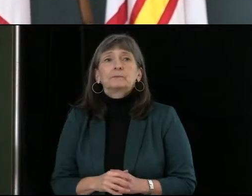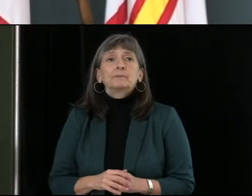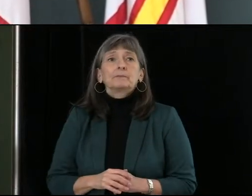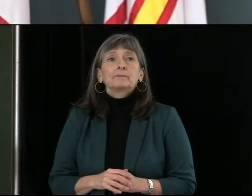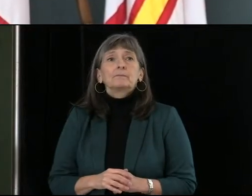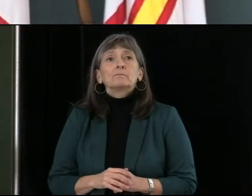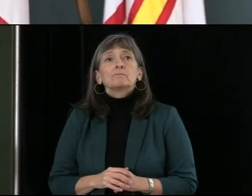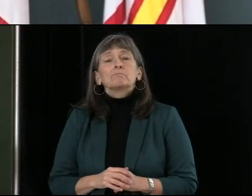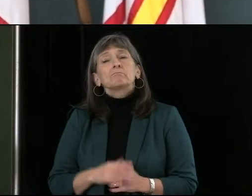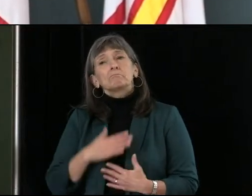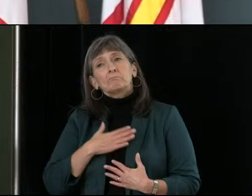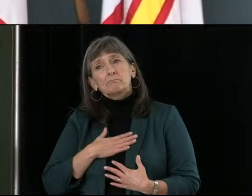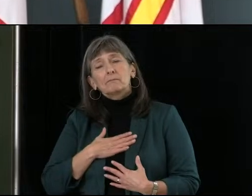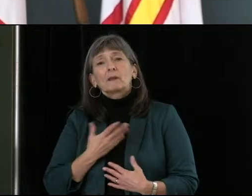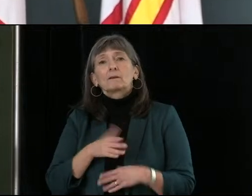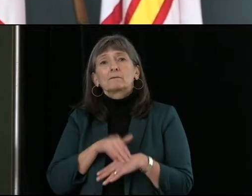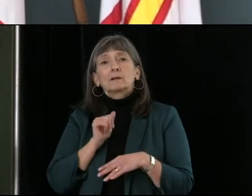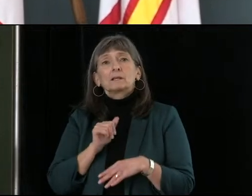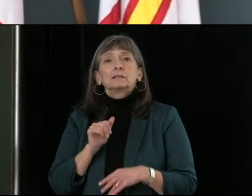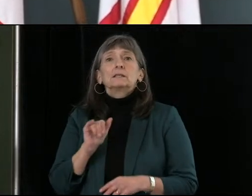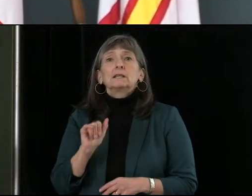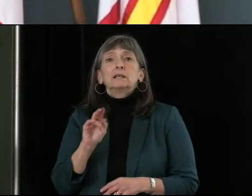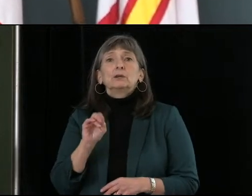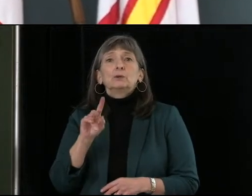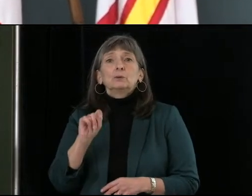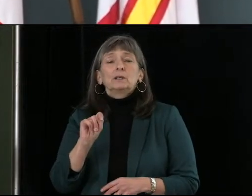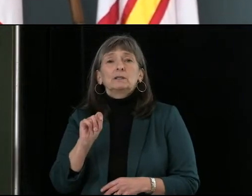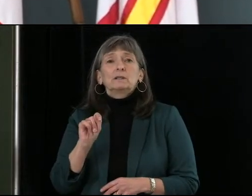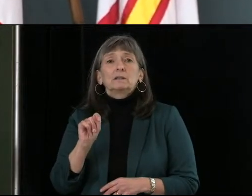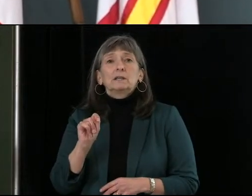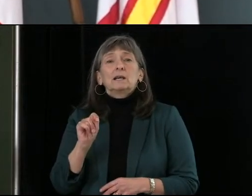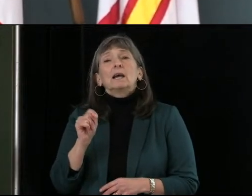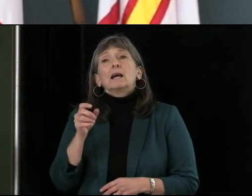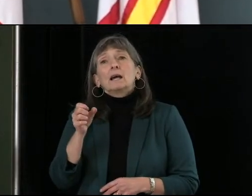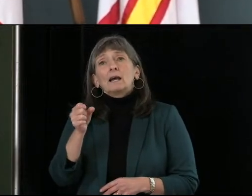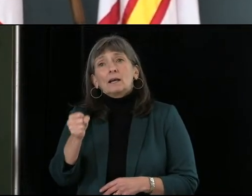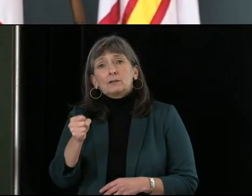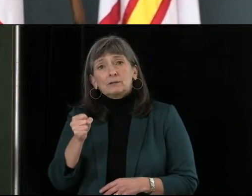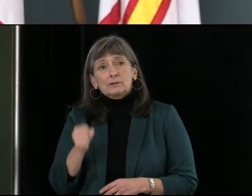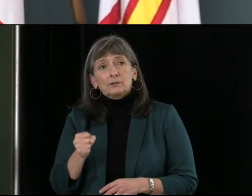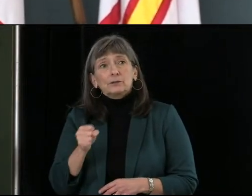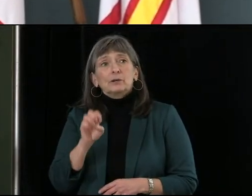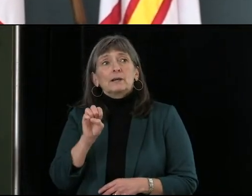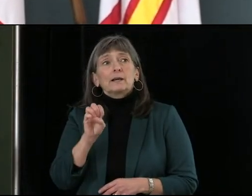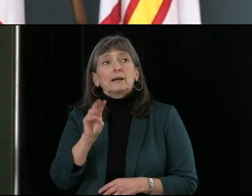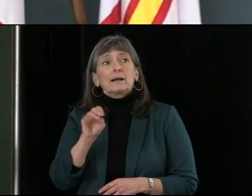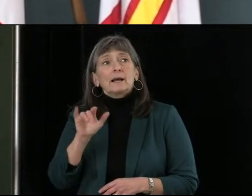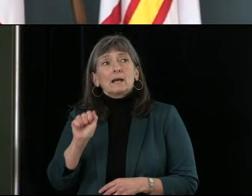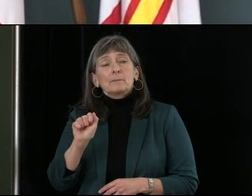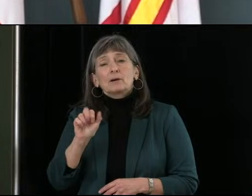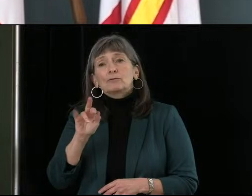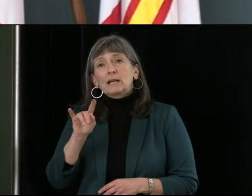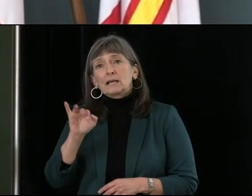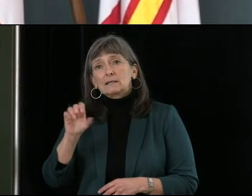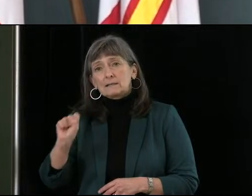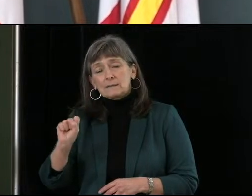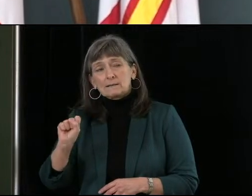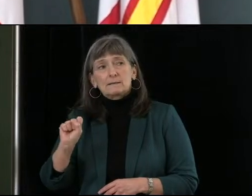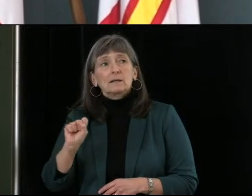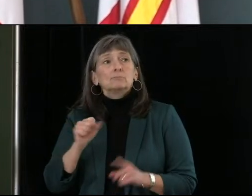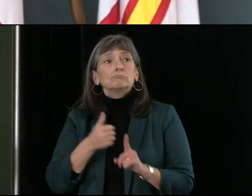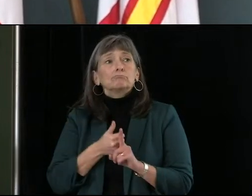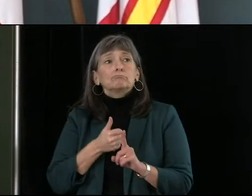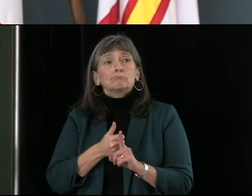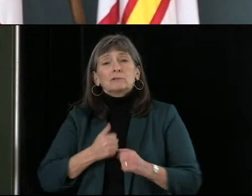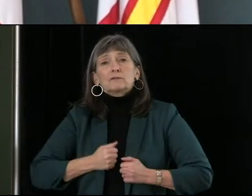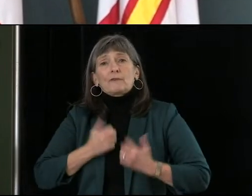invite Inuit Elder Emma Relis to deliver the opening prayer. Emma Relis is a residential